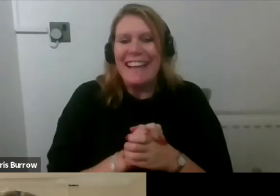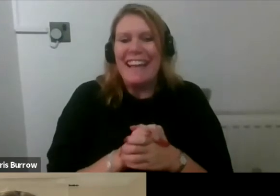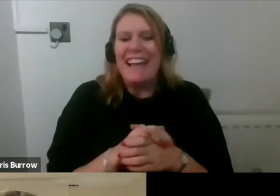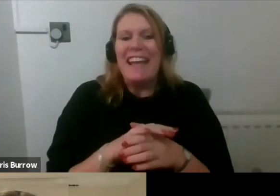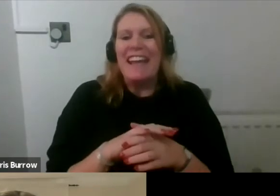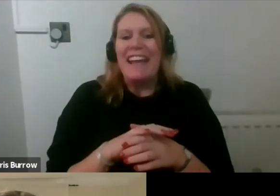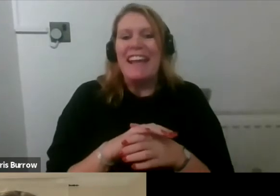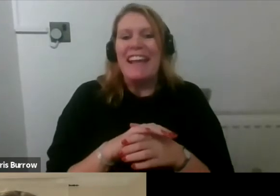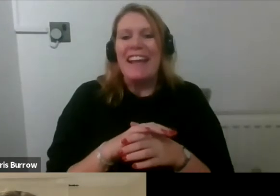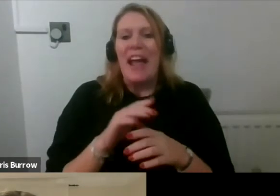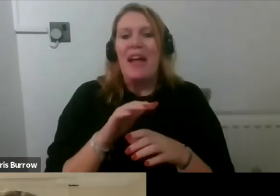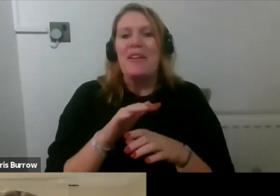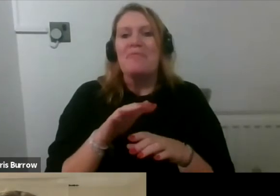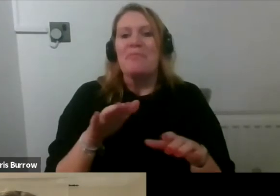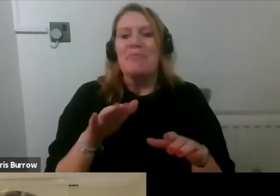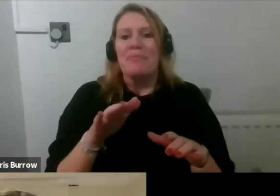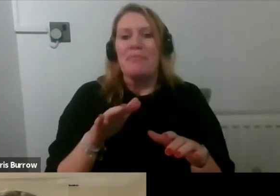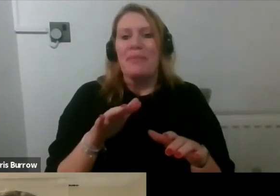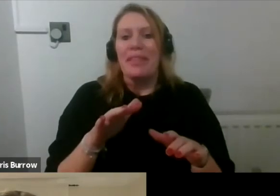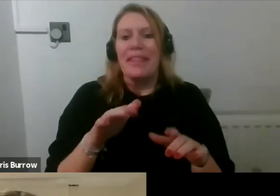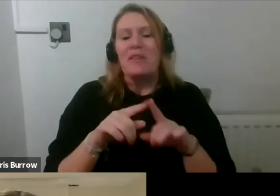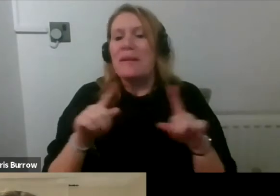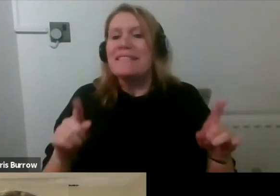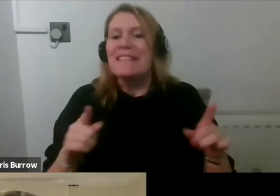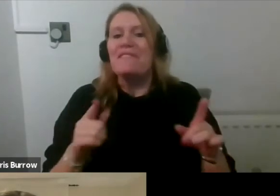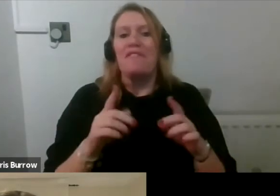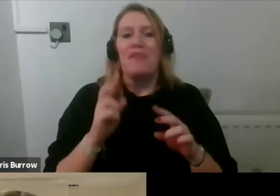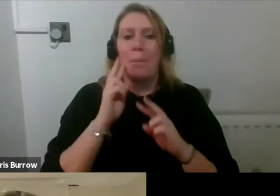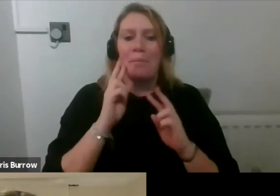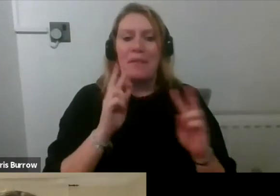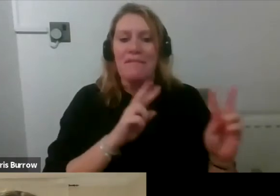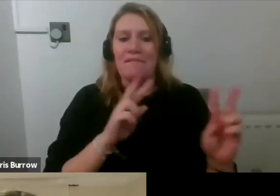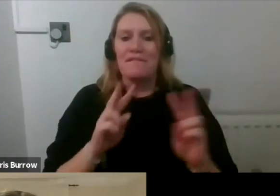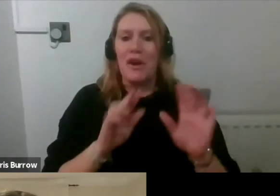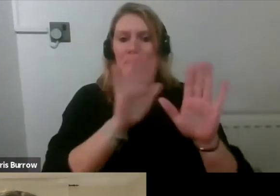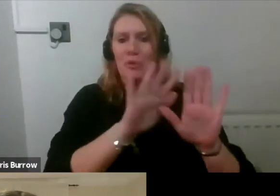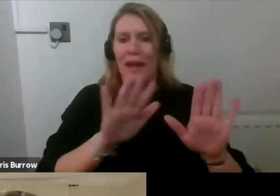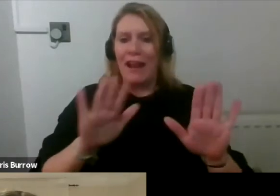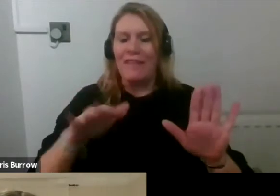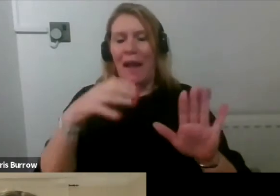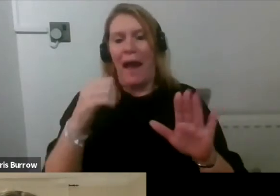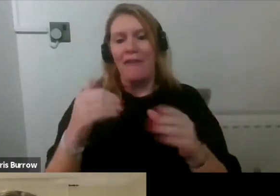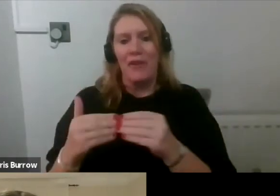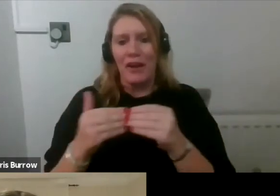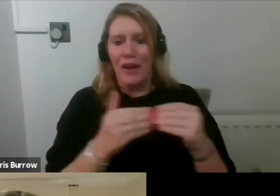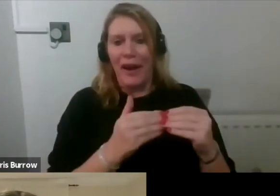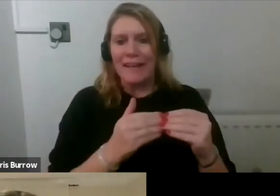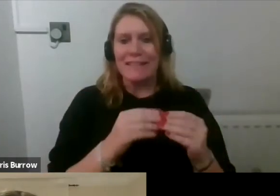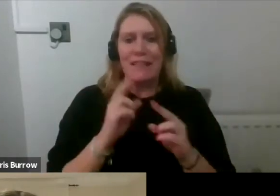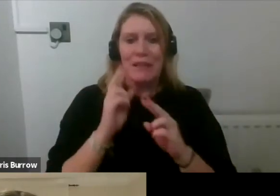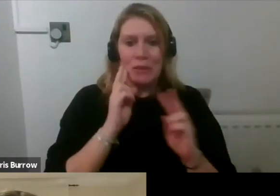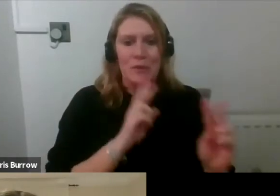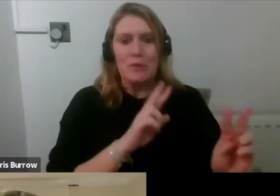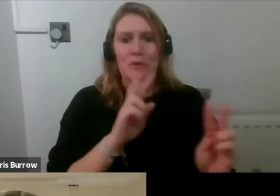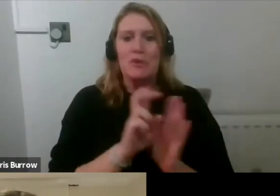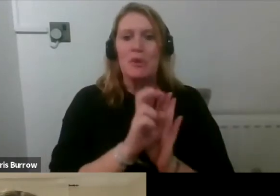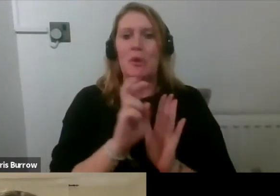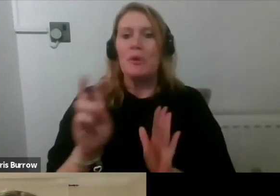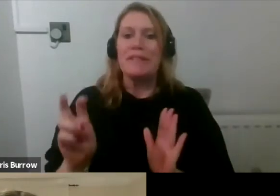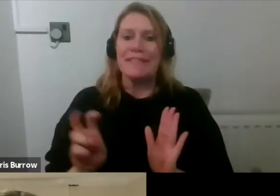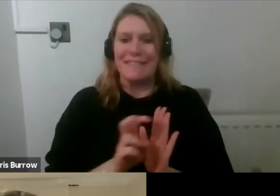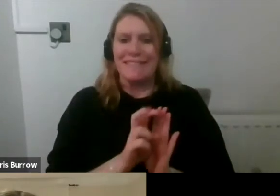do the virtual gallery, but you have these guided tours, and you can choose the access for the guided tour,